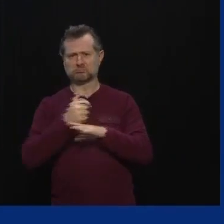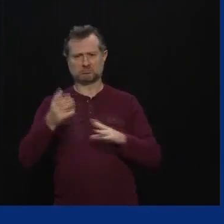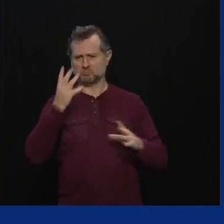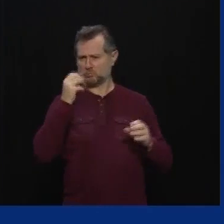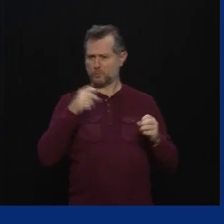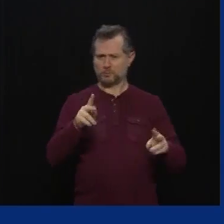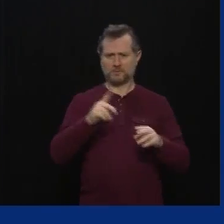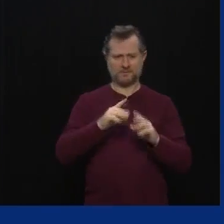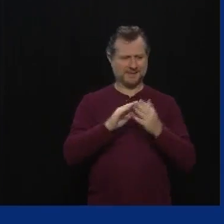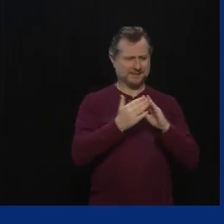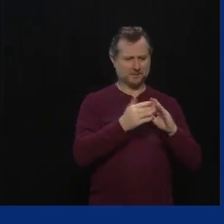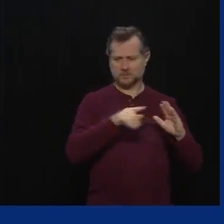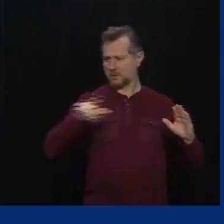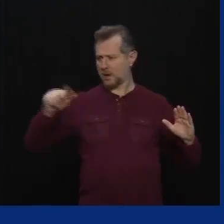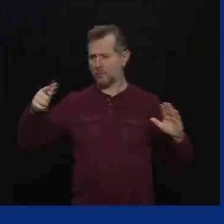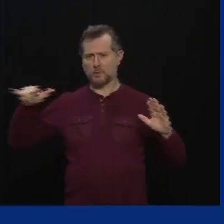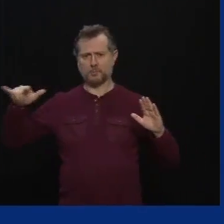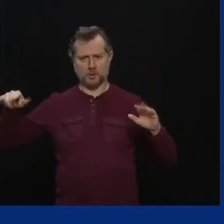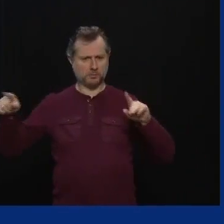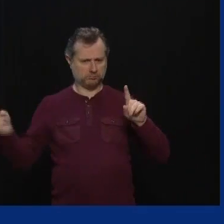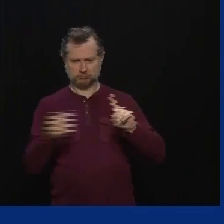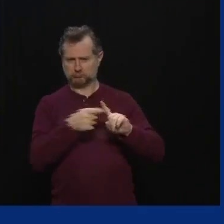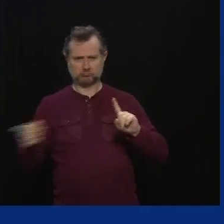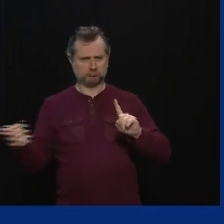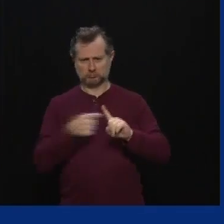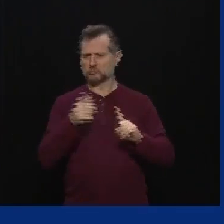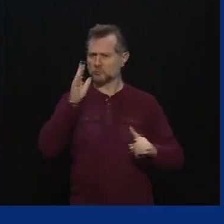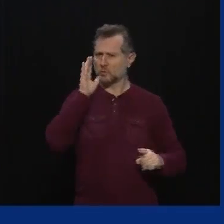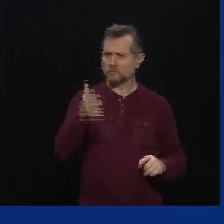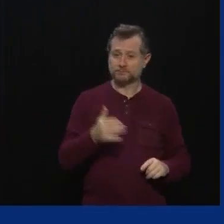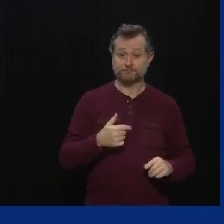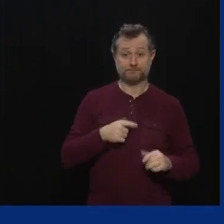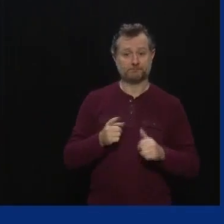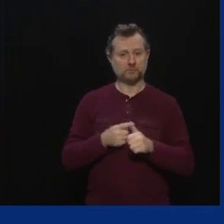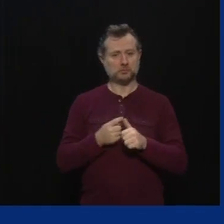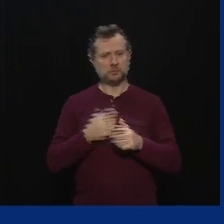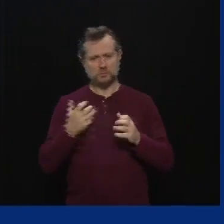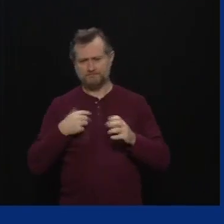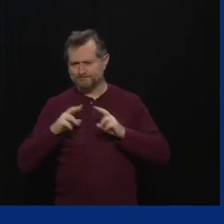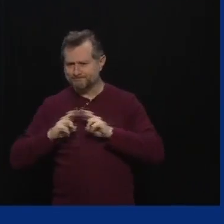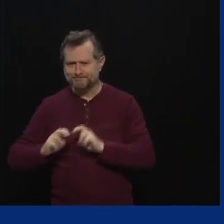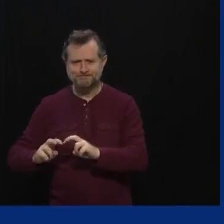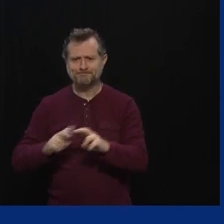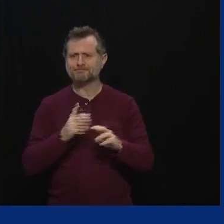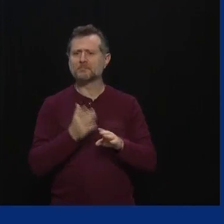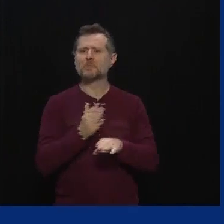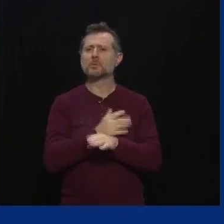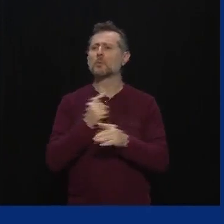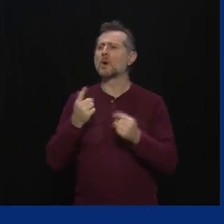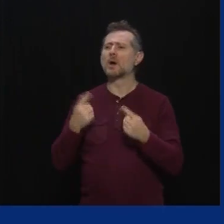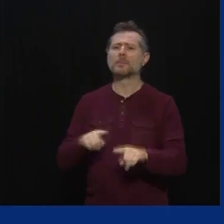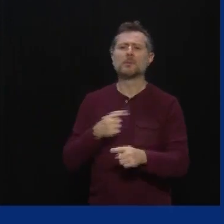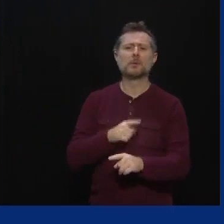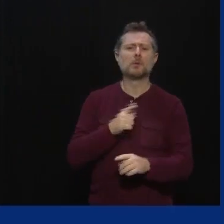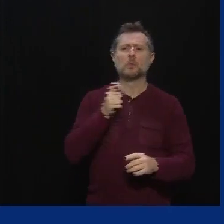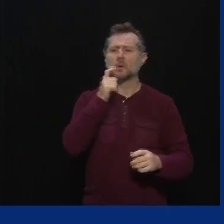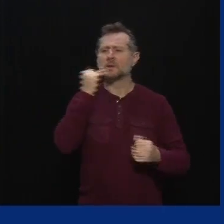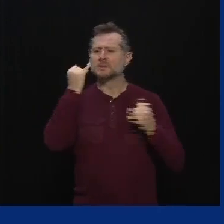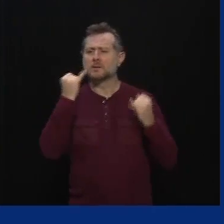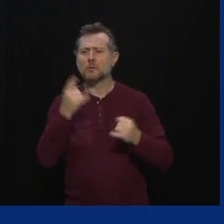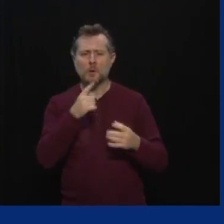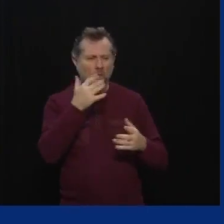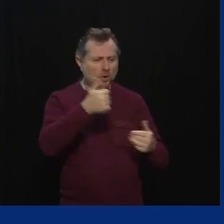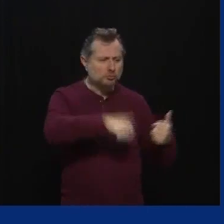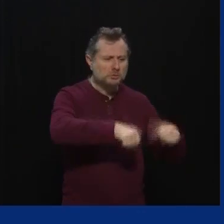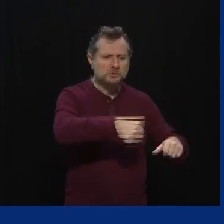assess what's been done in the past, what ideas were rejected, and how we ended up with AirTrain in the first place, because I have my own